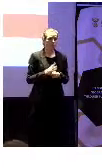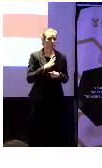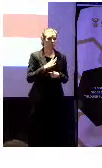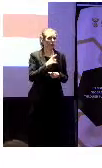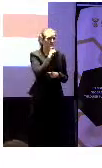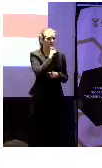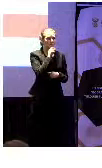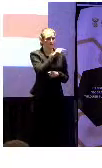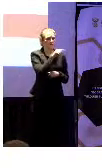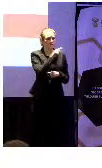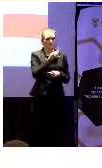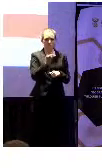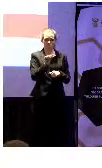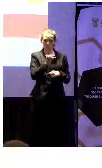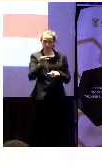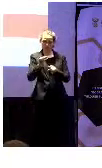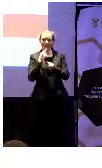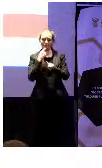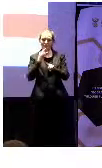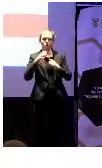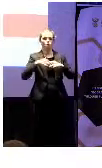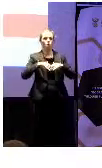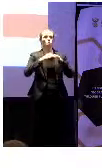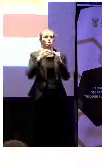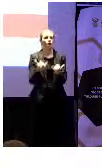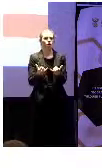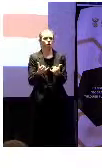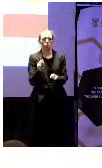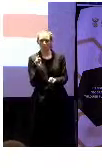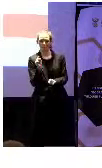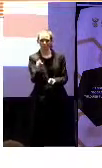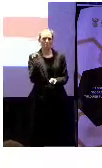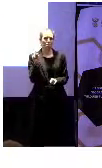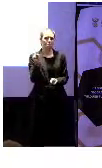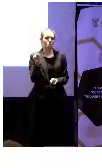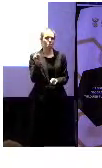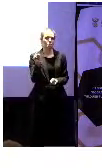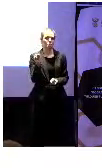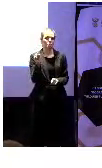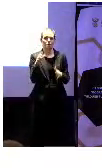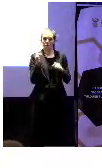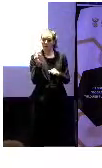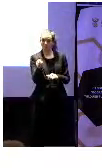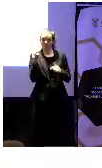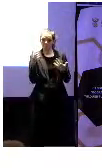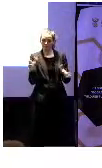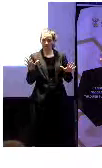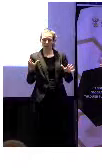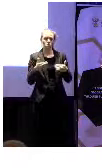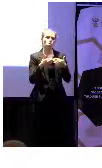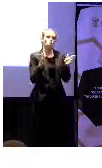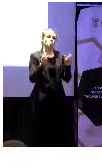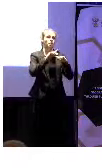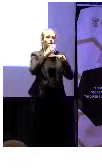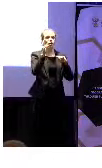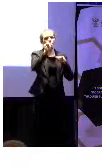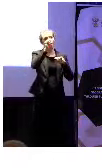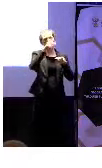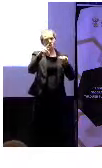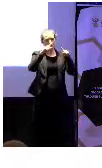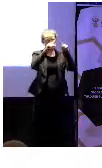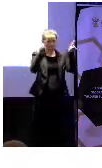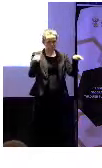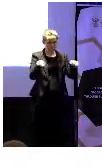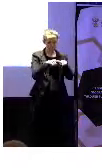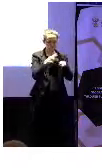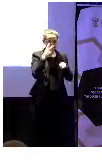that button written launch now, then you click it. Once you click it, it will open another application, and on